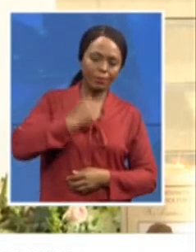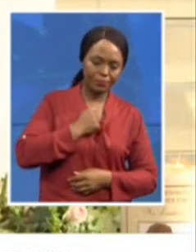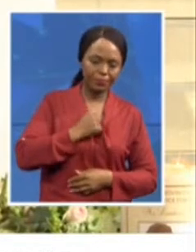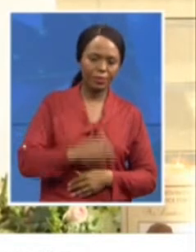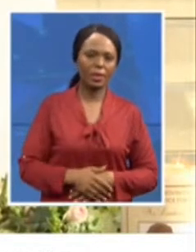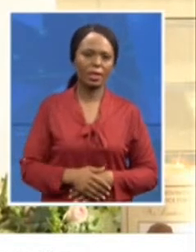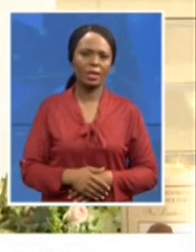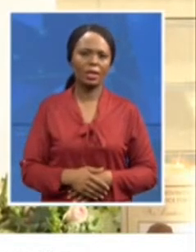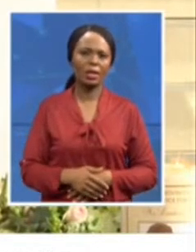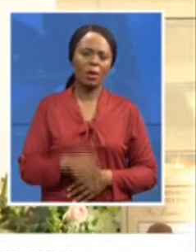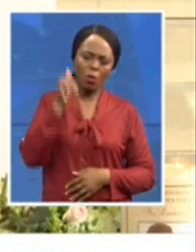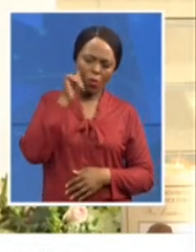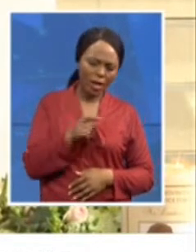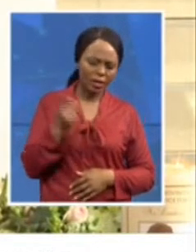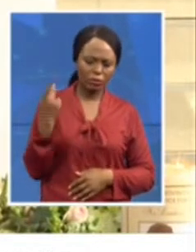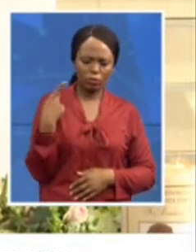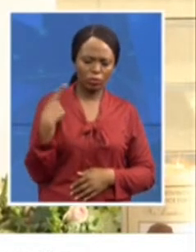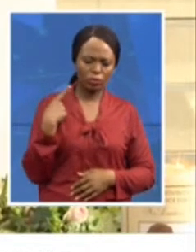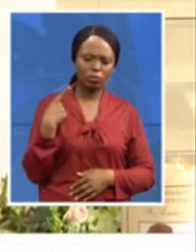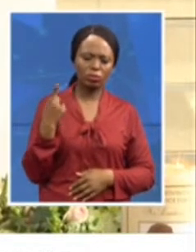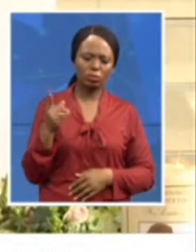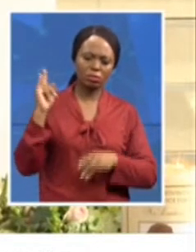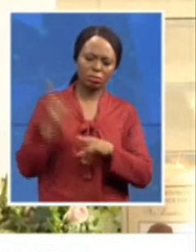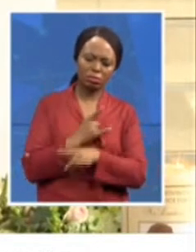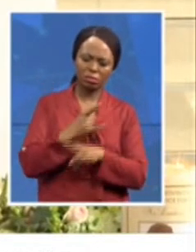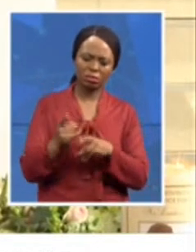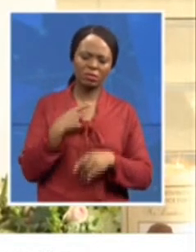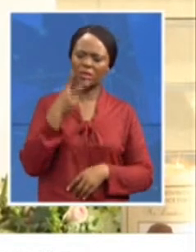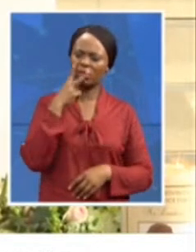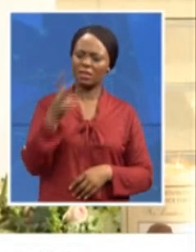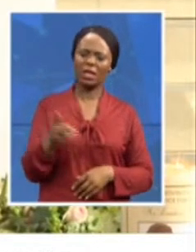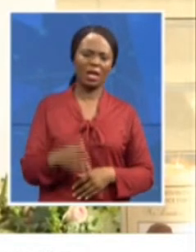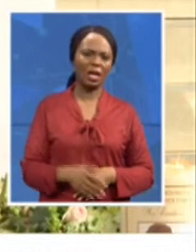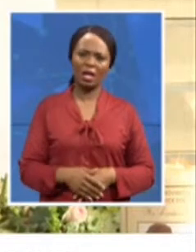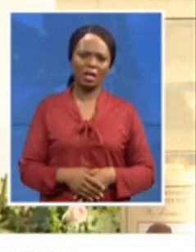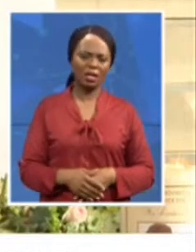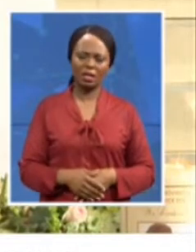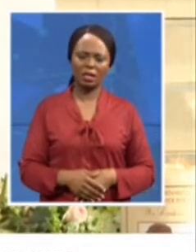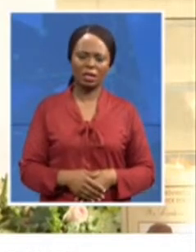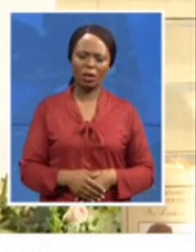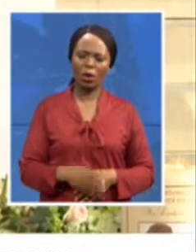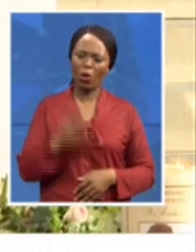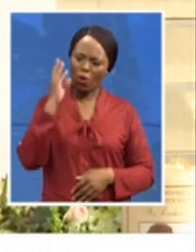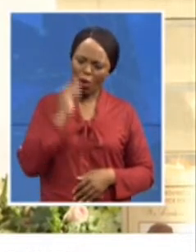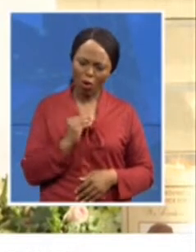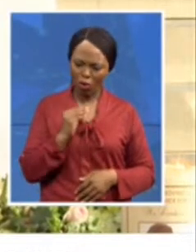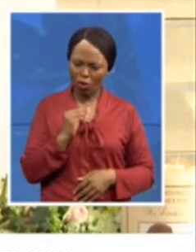really paying attention. Her eye contact strayed away,